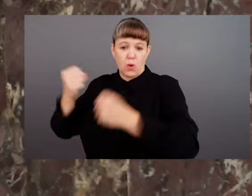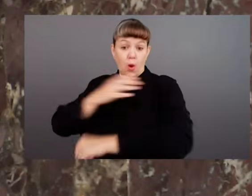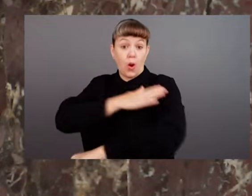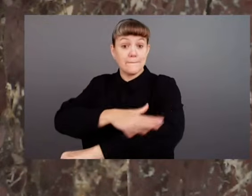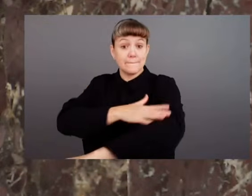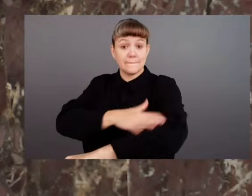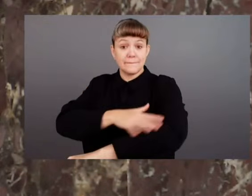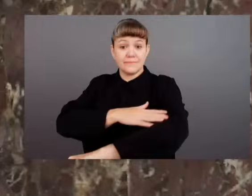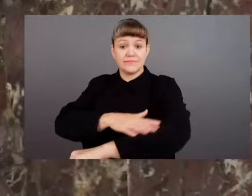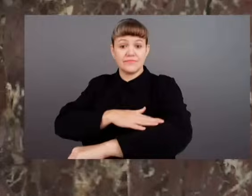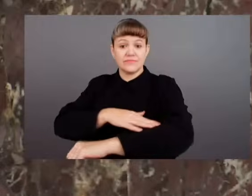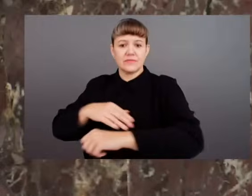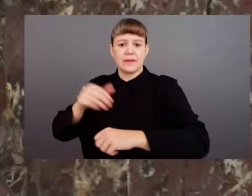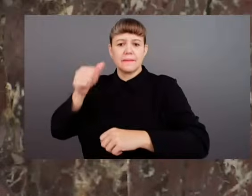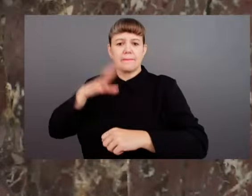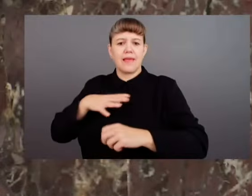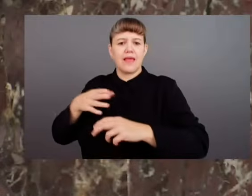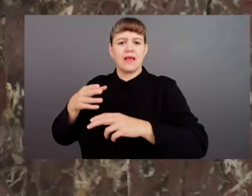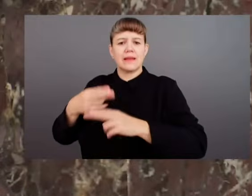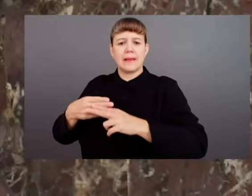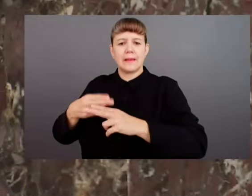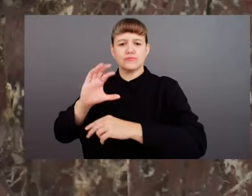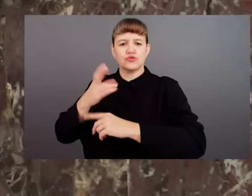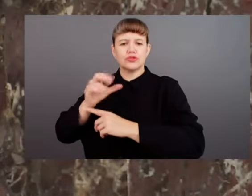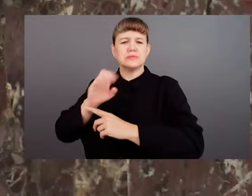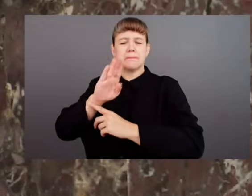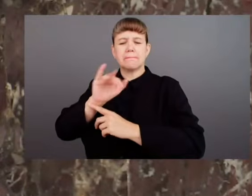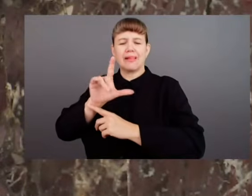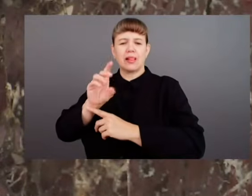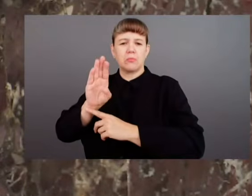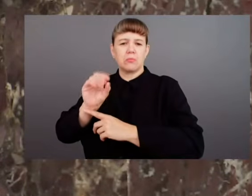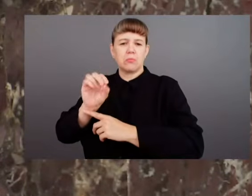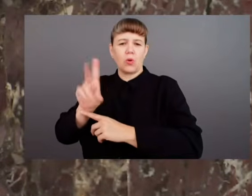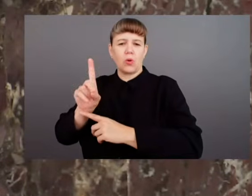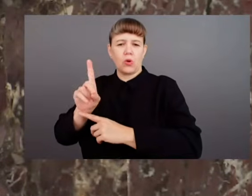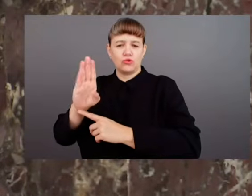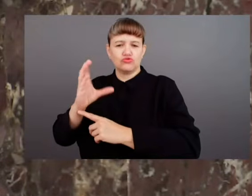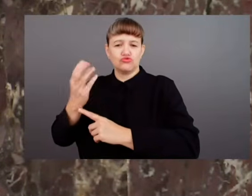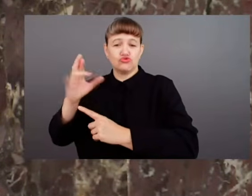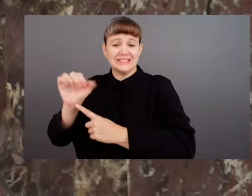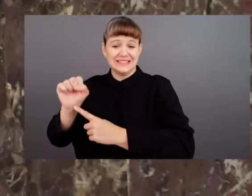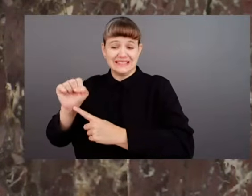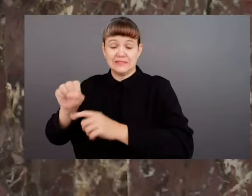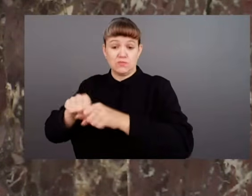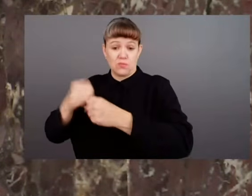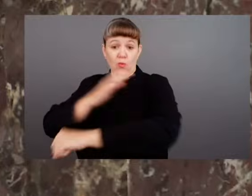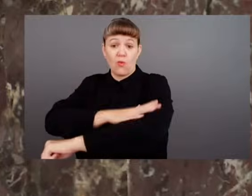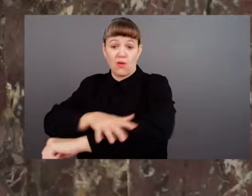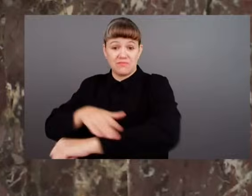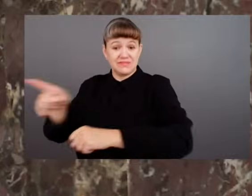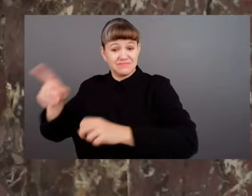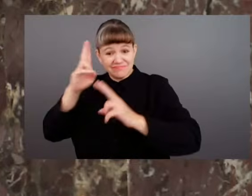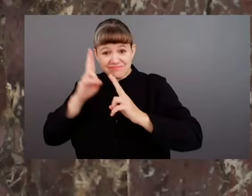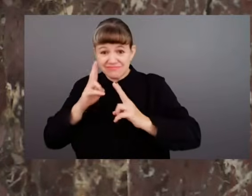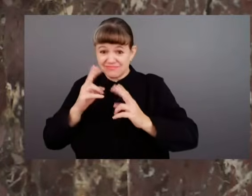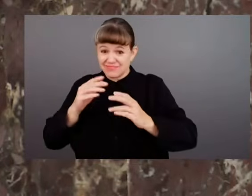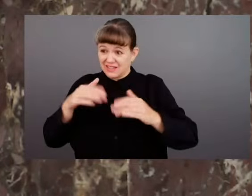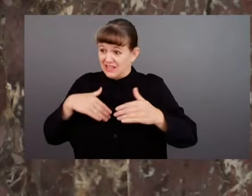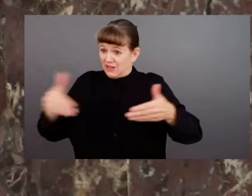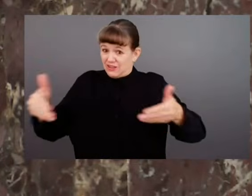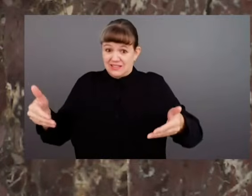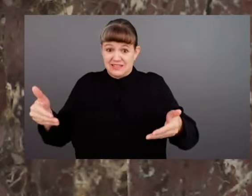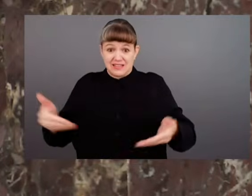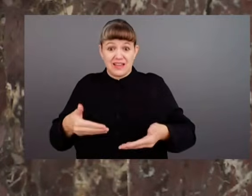demonstration with Sammy Doon, a listed terrorist organization. They wore masks, dressed in